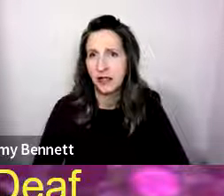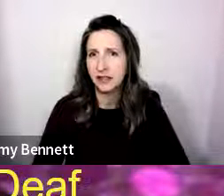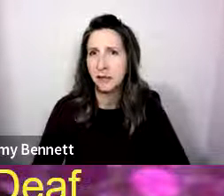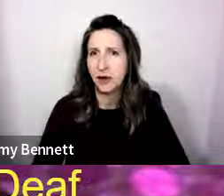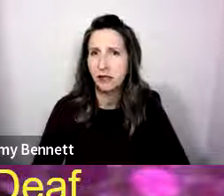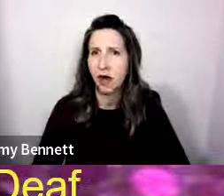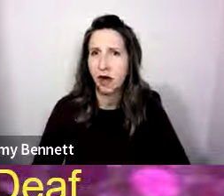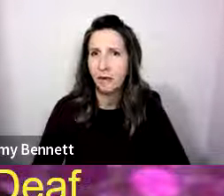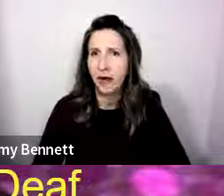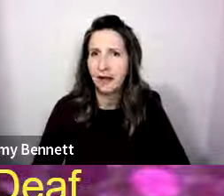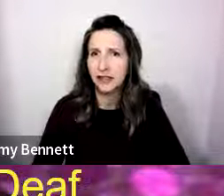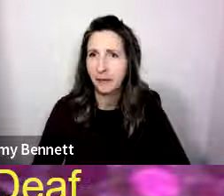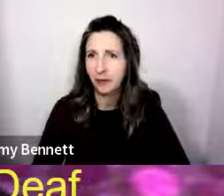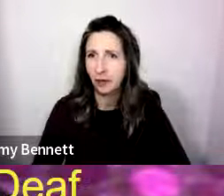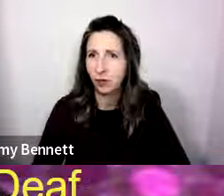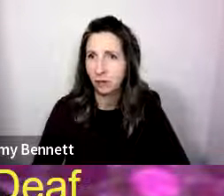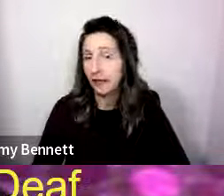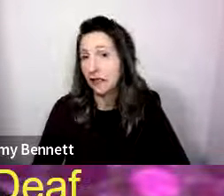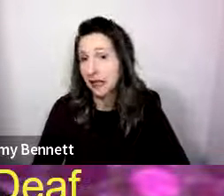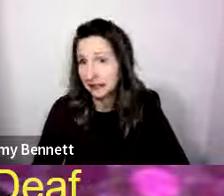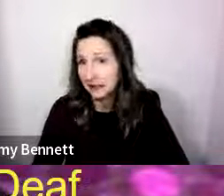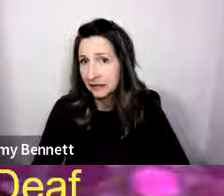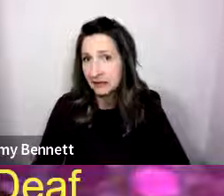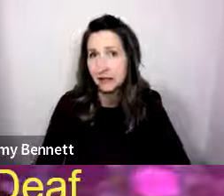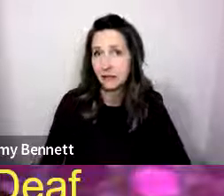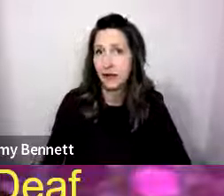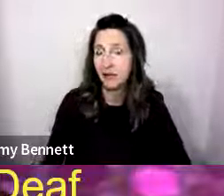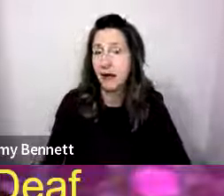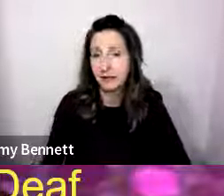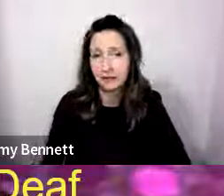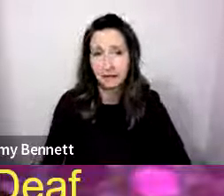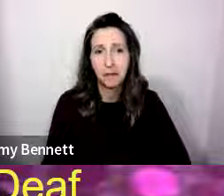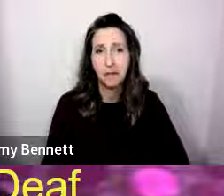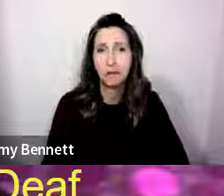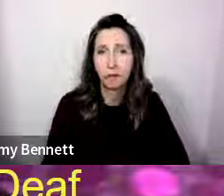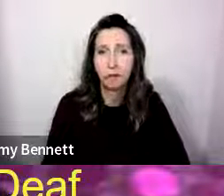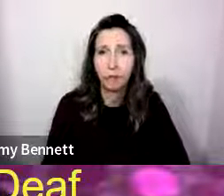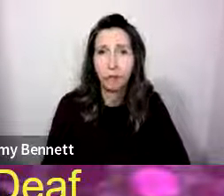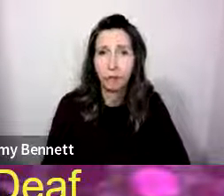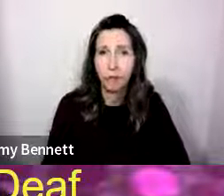So it's Mardi Gras by the temple or by the glasses or by the mask.